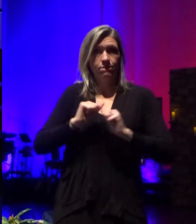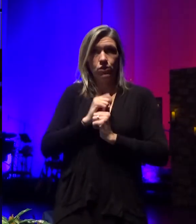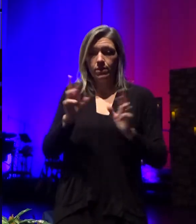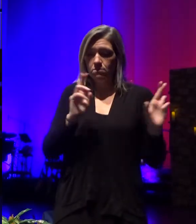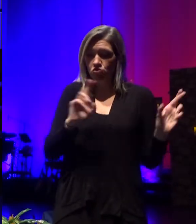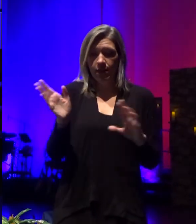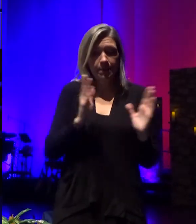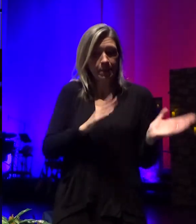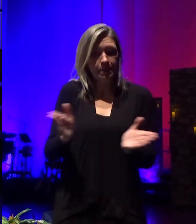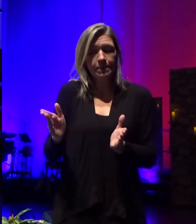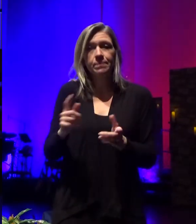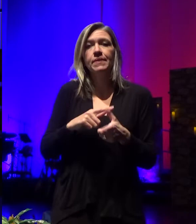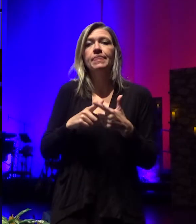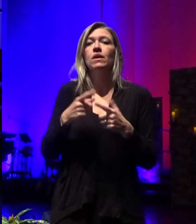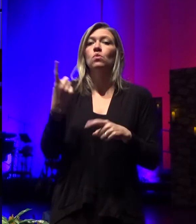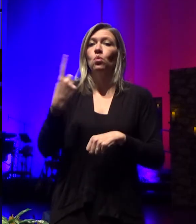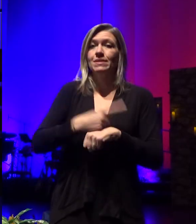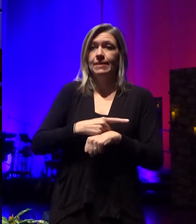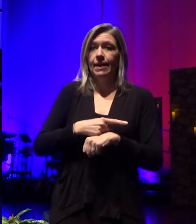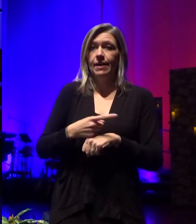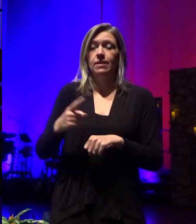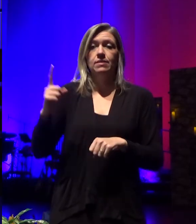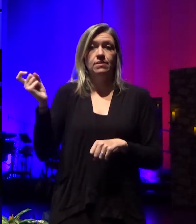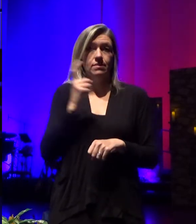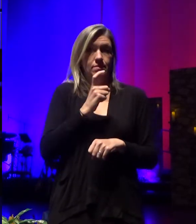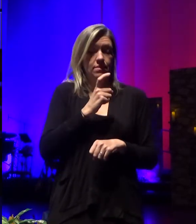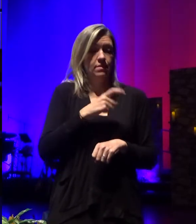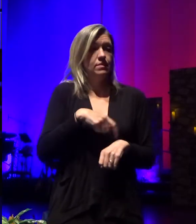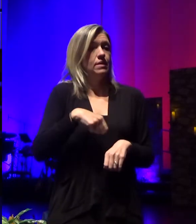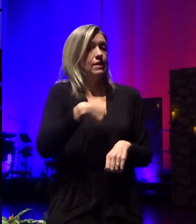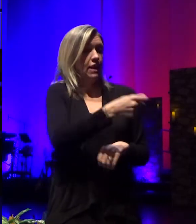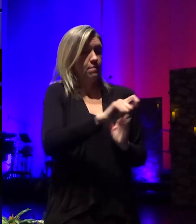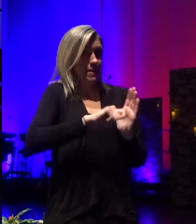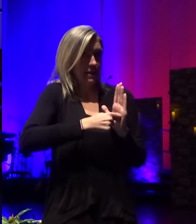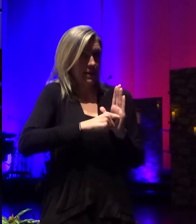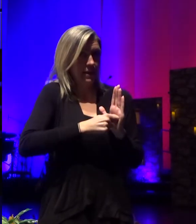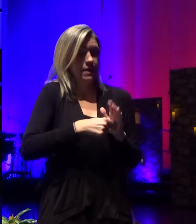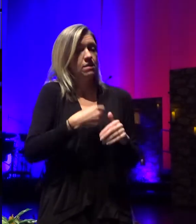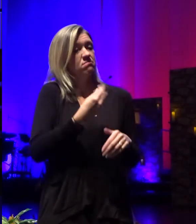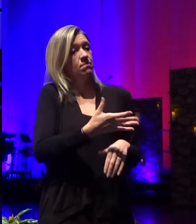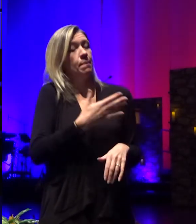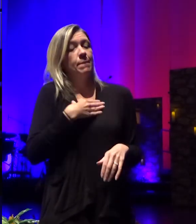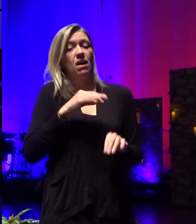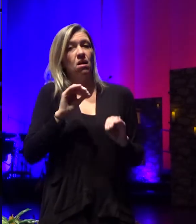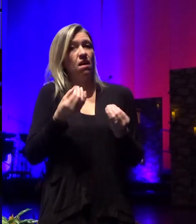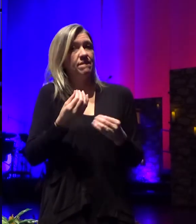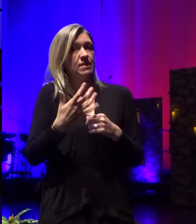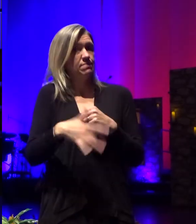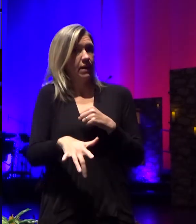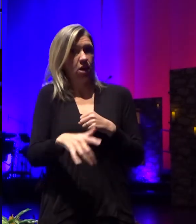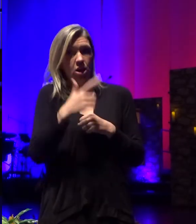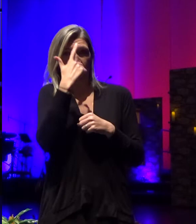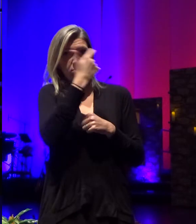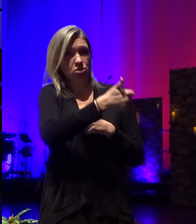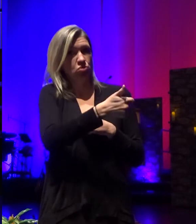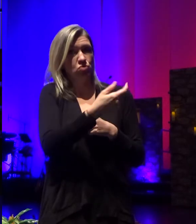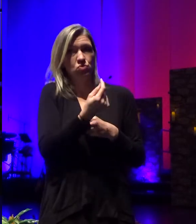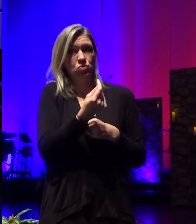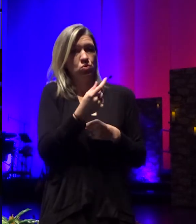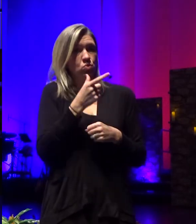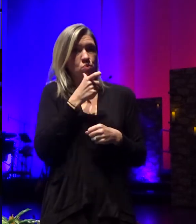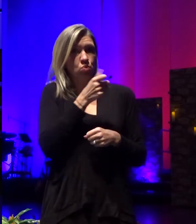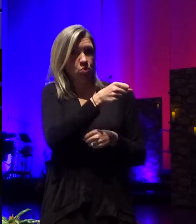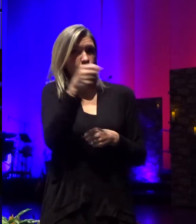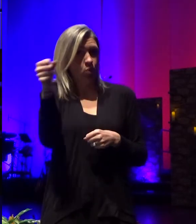day, she walked in, handed me a key and said, "My office is now bare. It's yours to use, whomever you want in there." And she